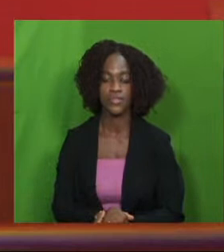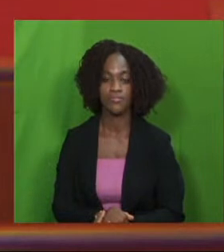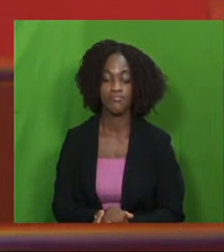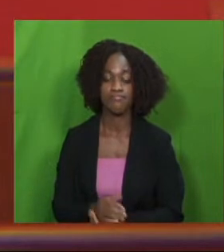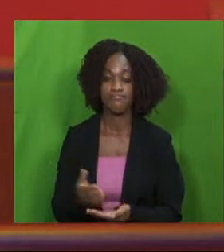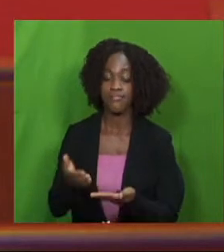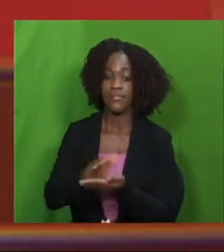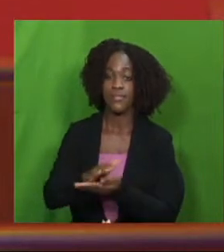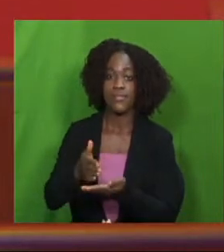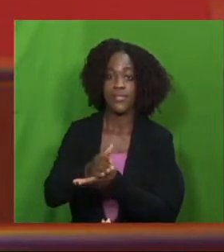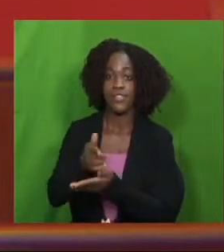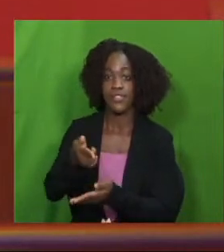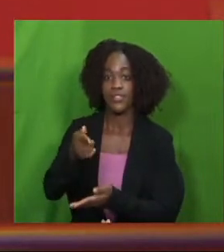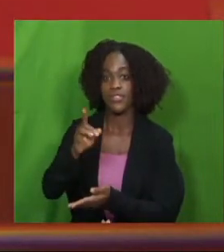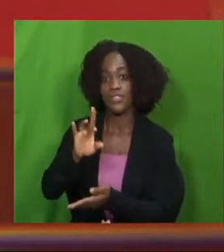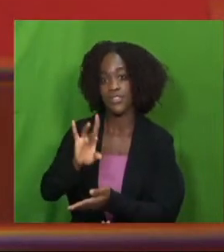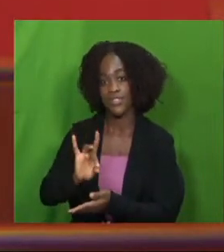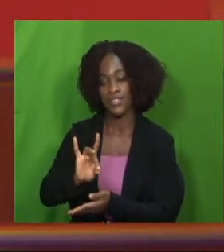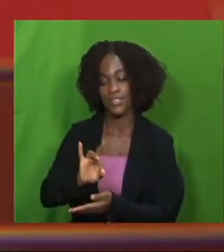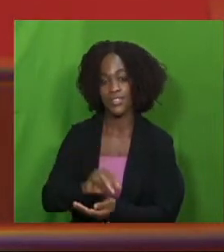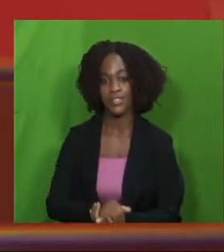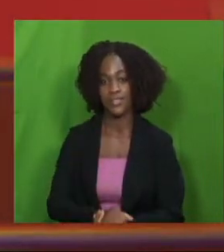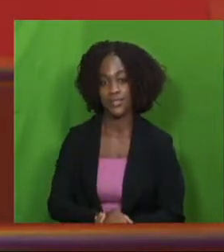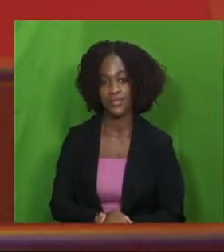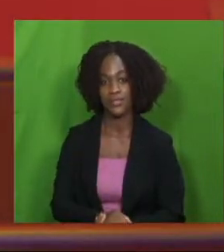page 28.